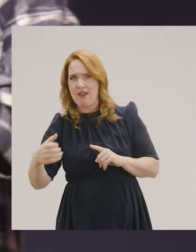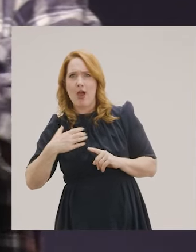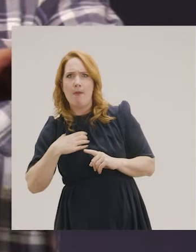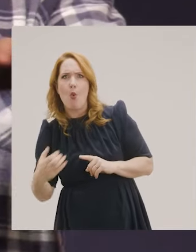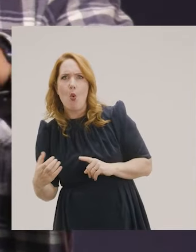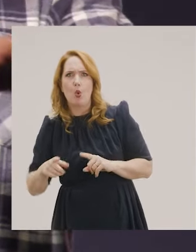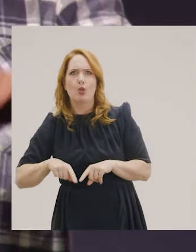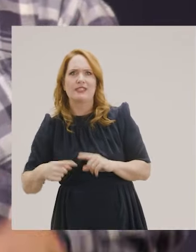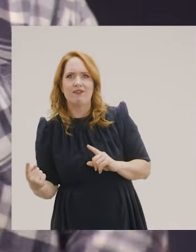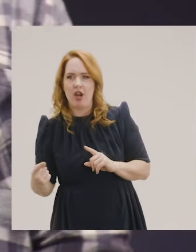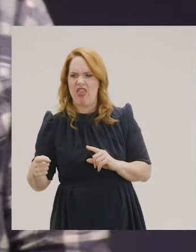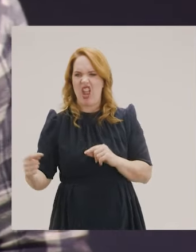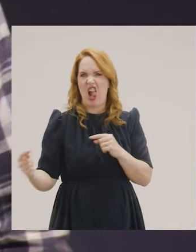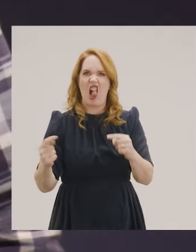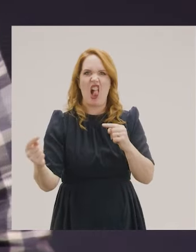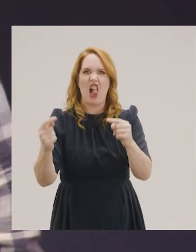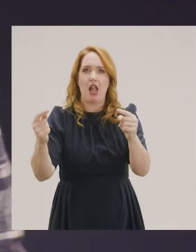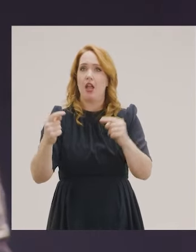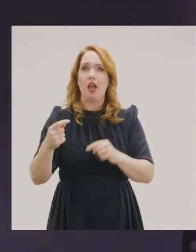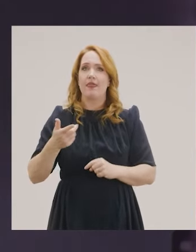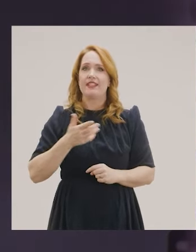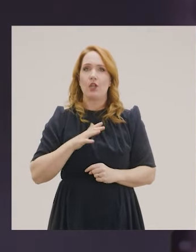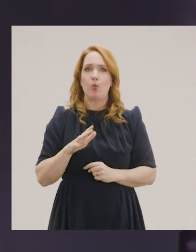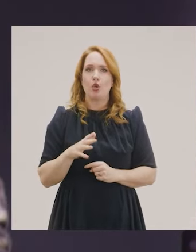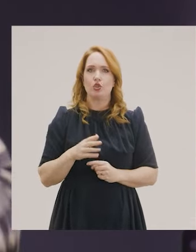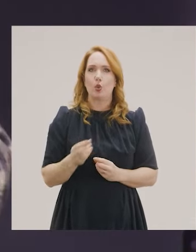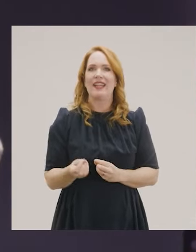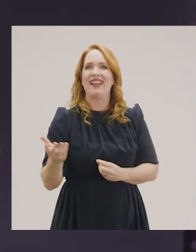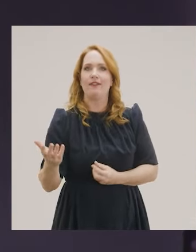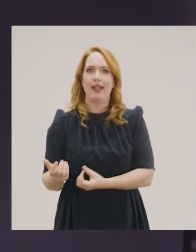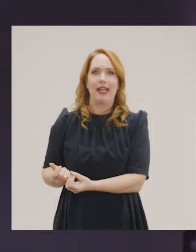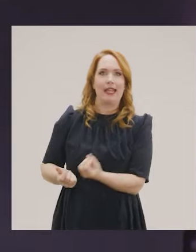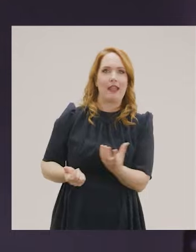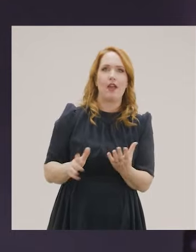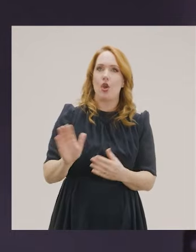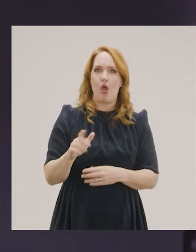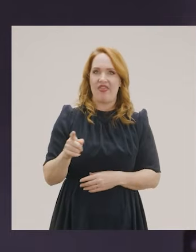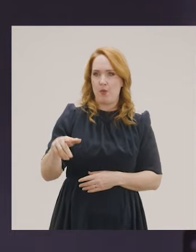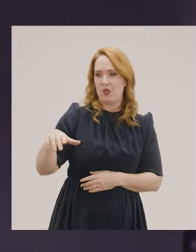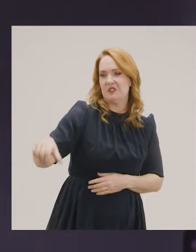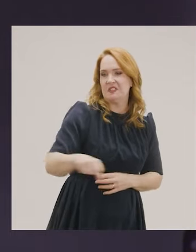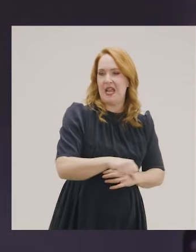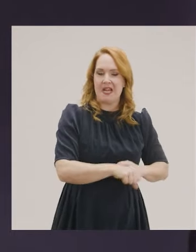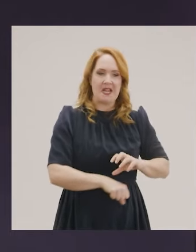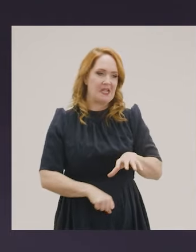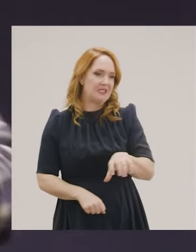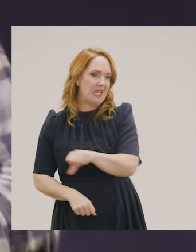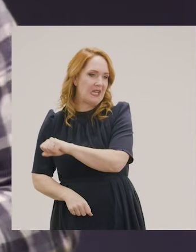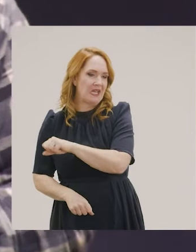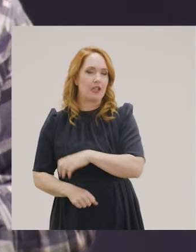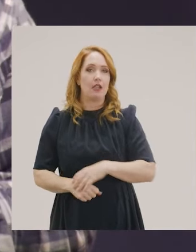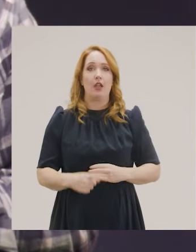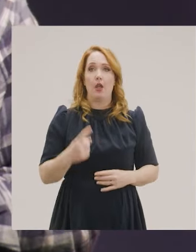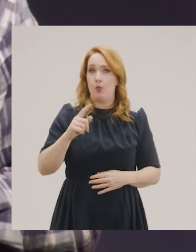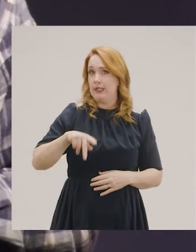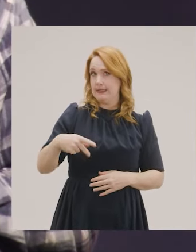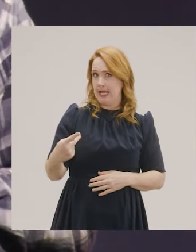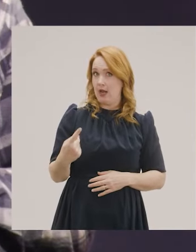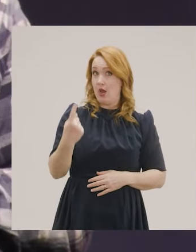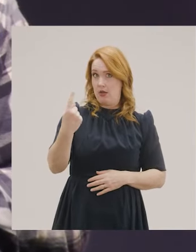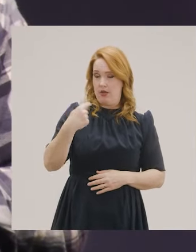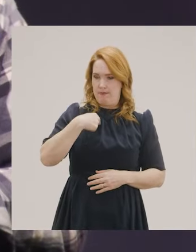would fight if the other one had something different, you know? They were not fighting to want to give things away. They were fighting to take things for themselves. I